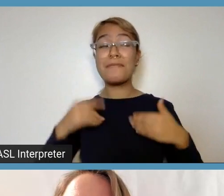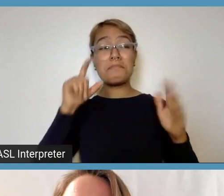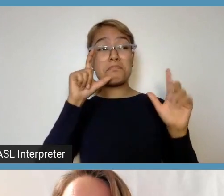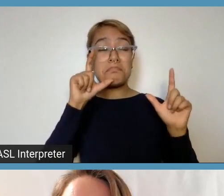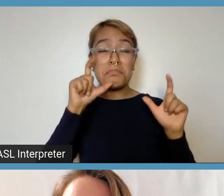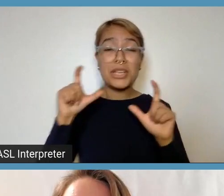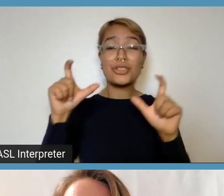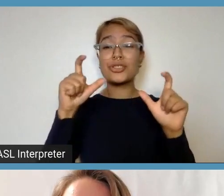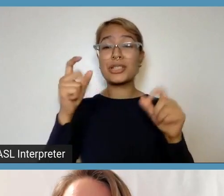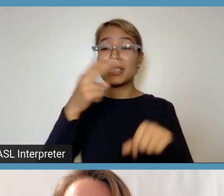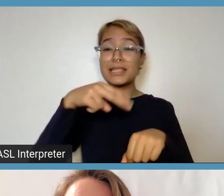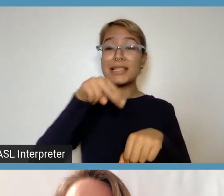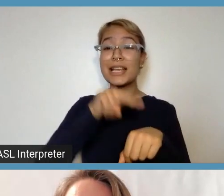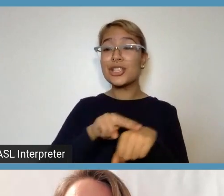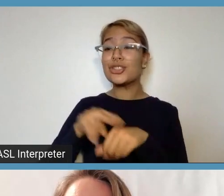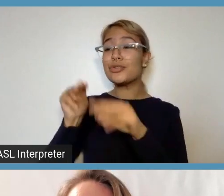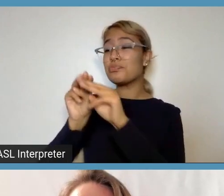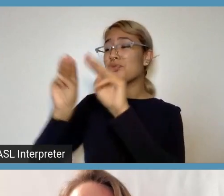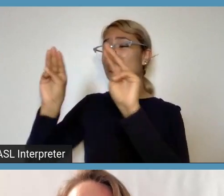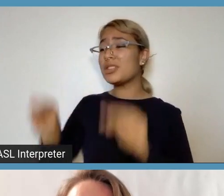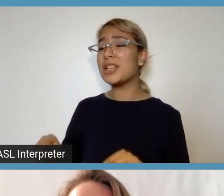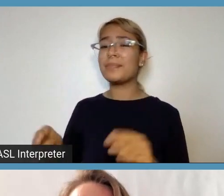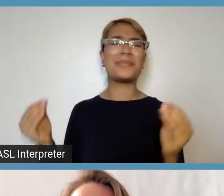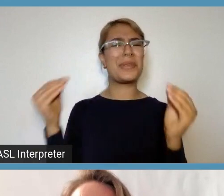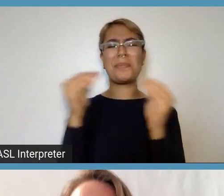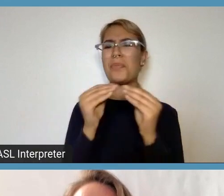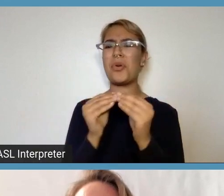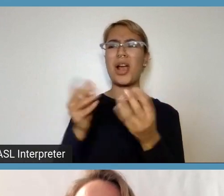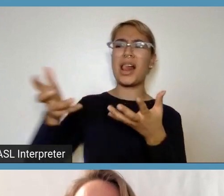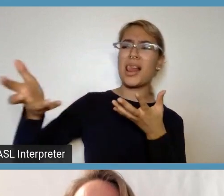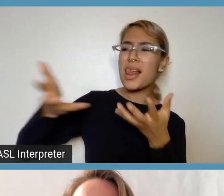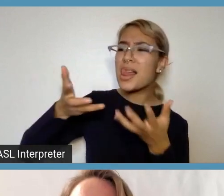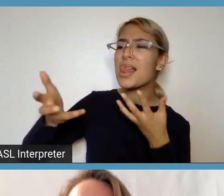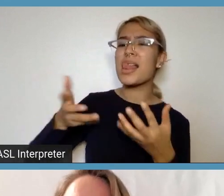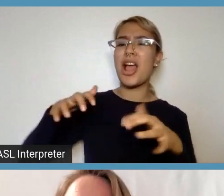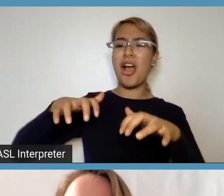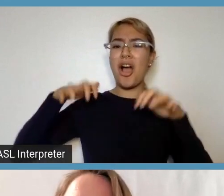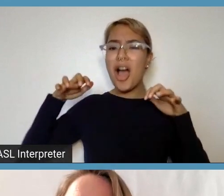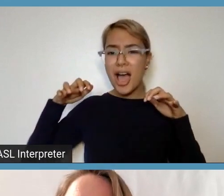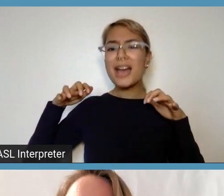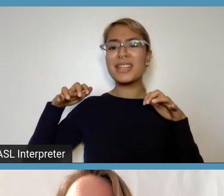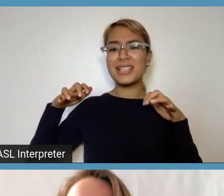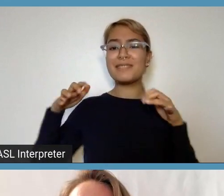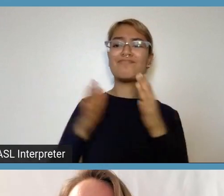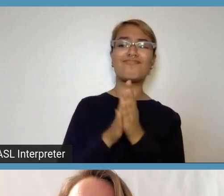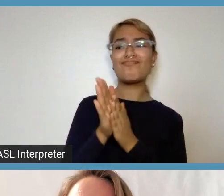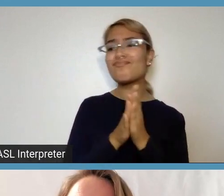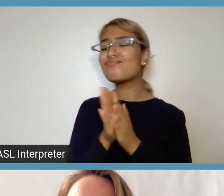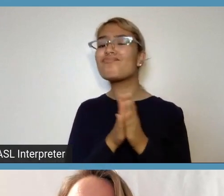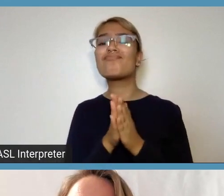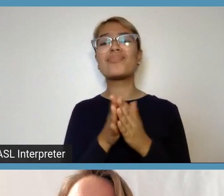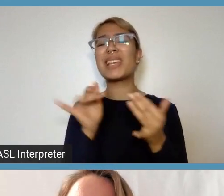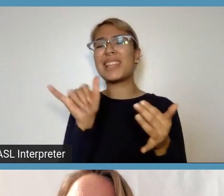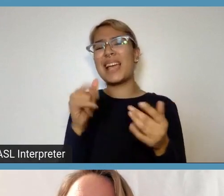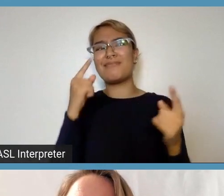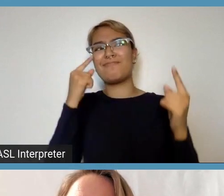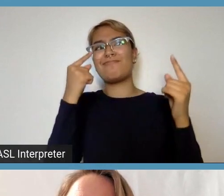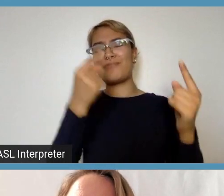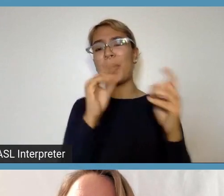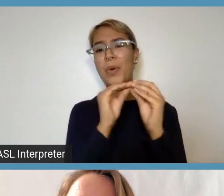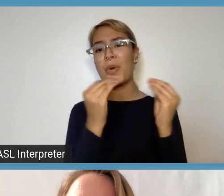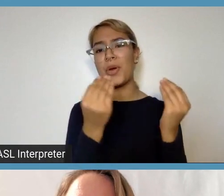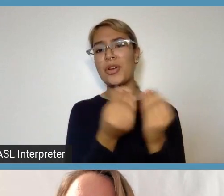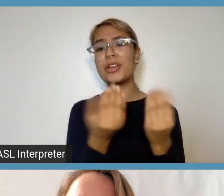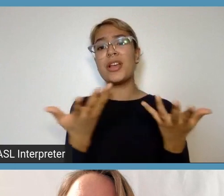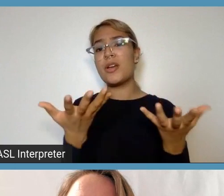happenings at the museum, the more engaged our audience is going to be. And that's also just our nature as an organization. We tend